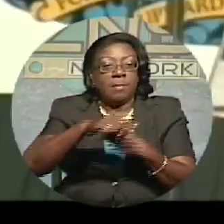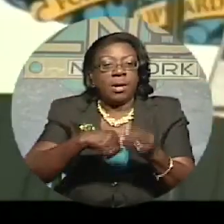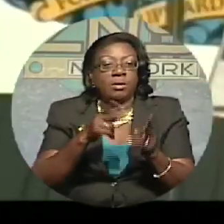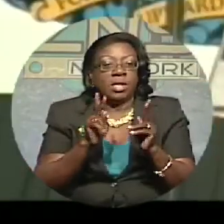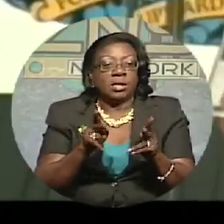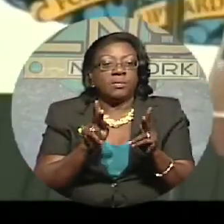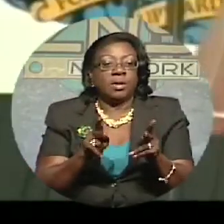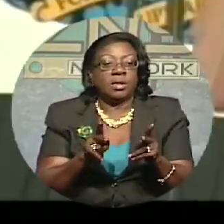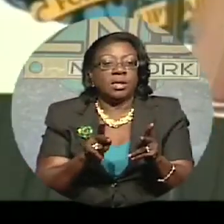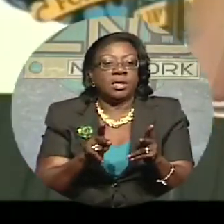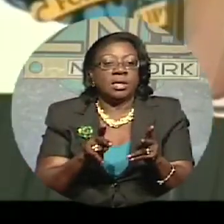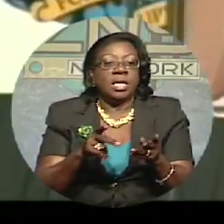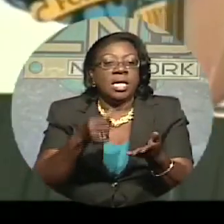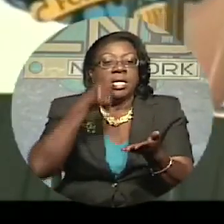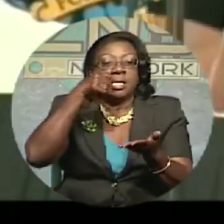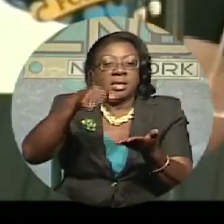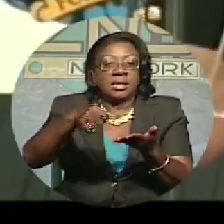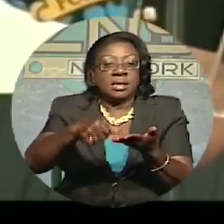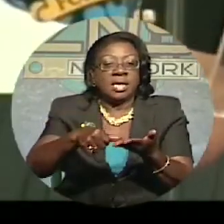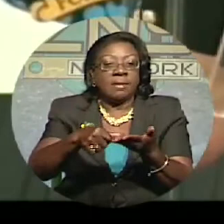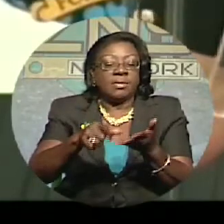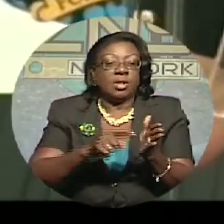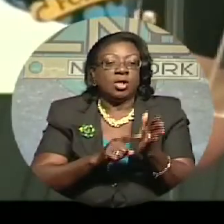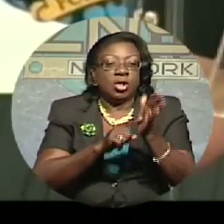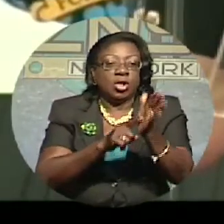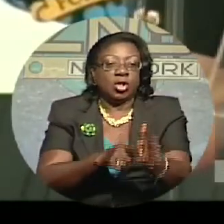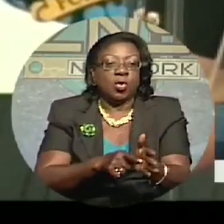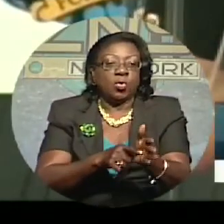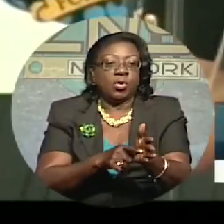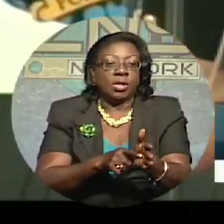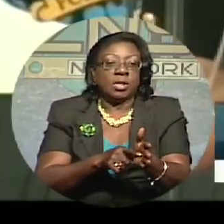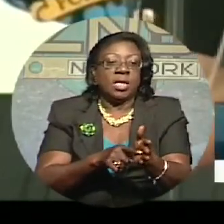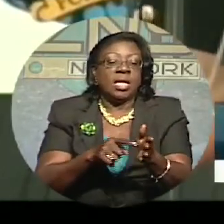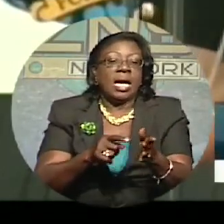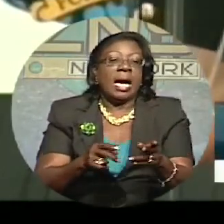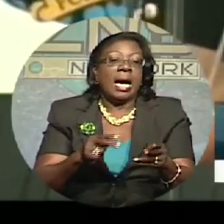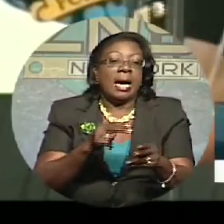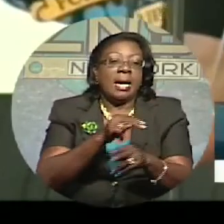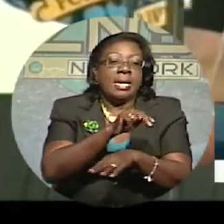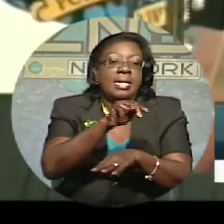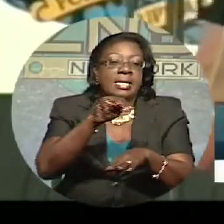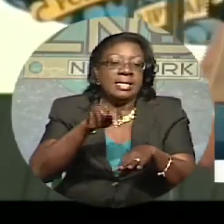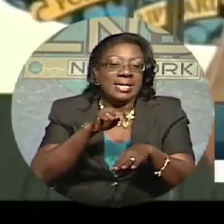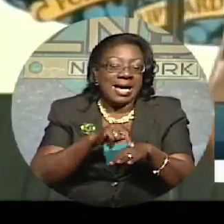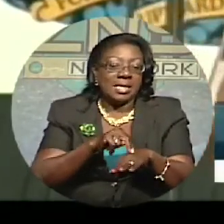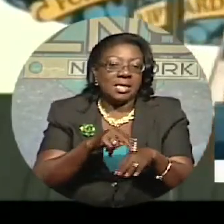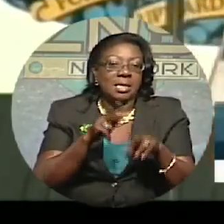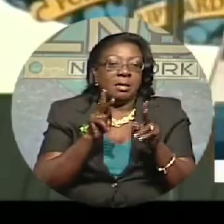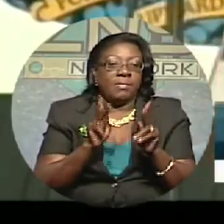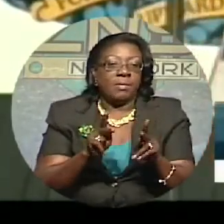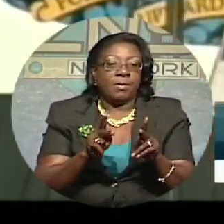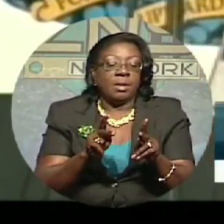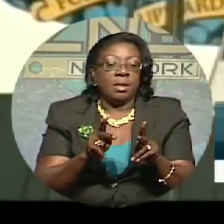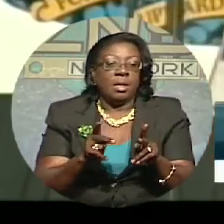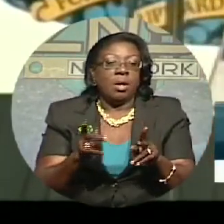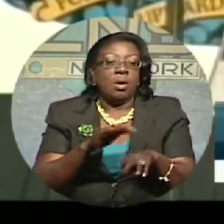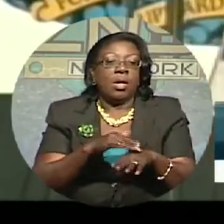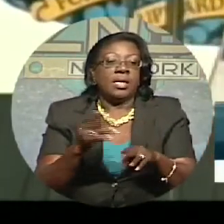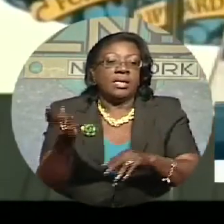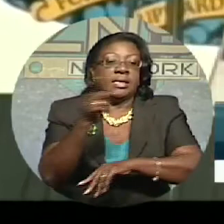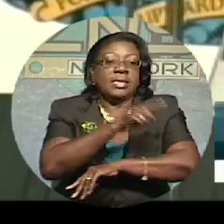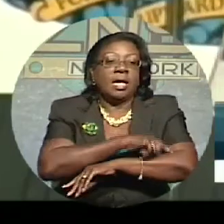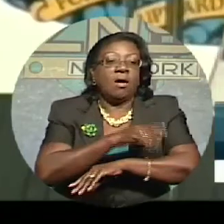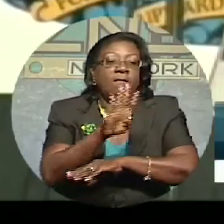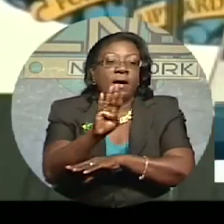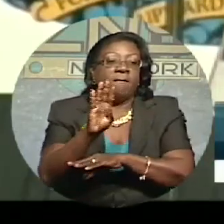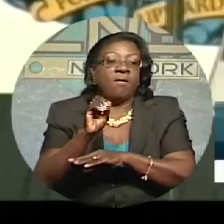issuance of stamps depicts important aspects of our national ethos. Those aspects that today on our 40th anniversary of